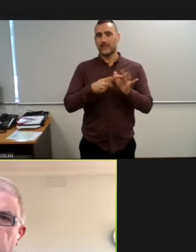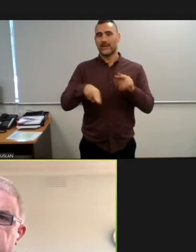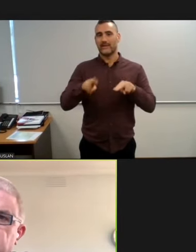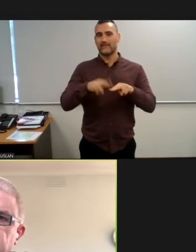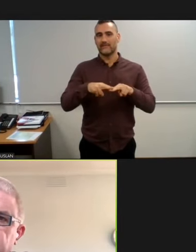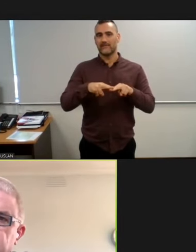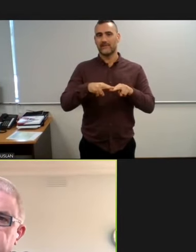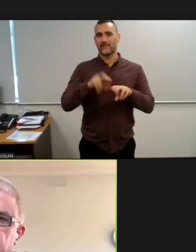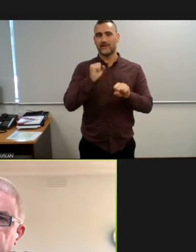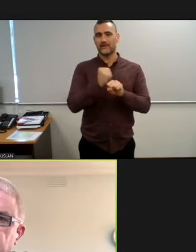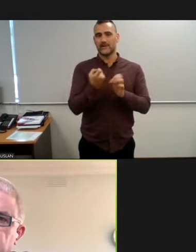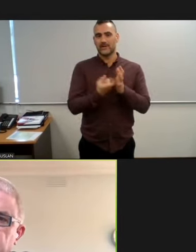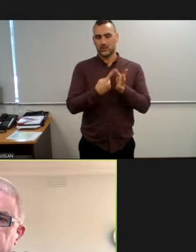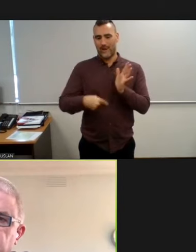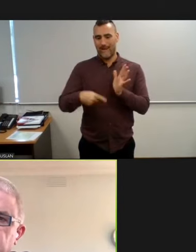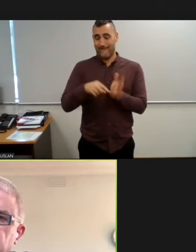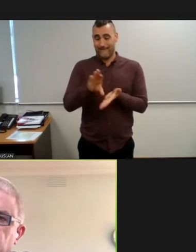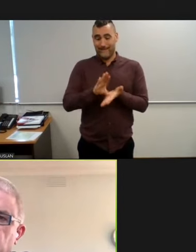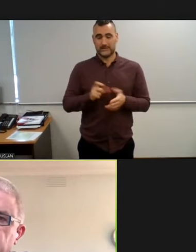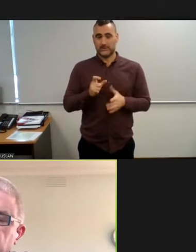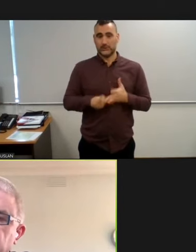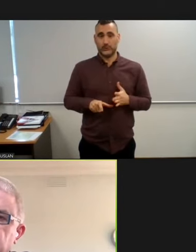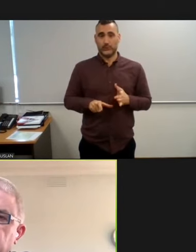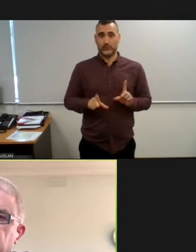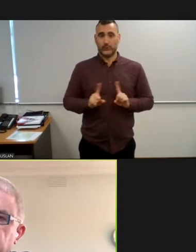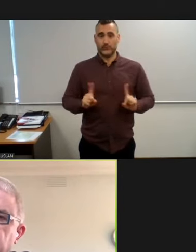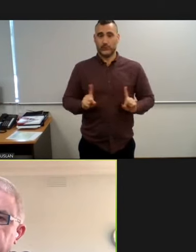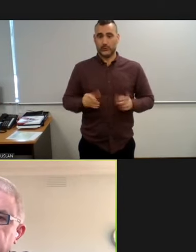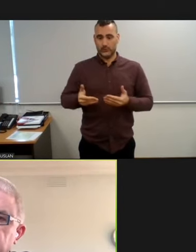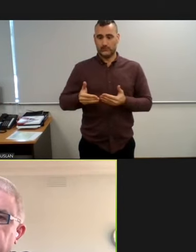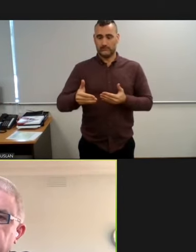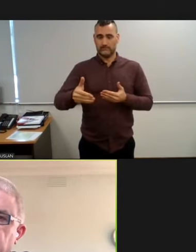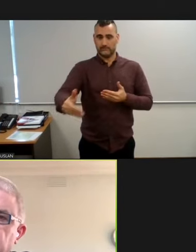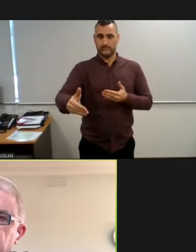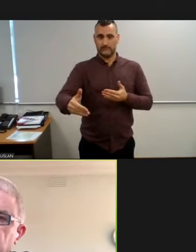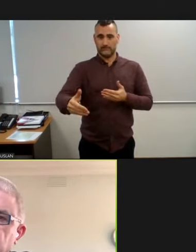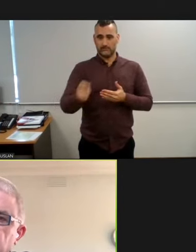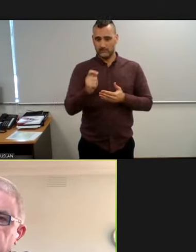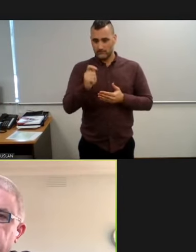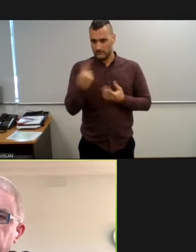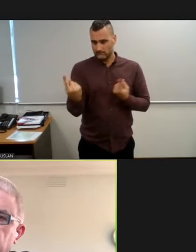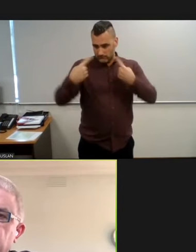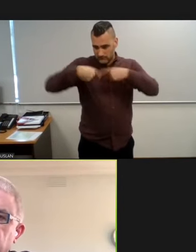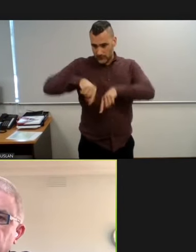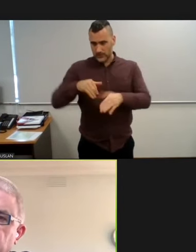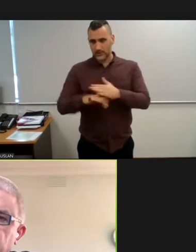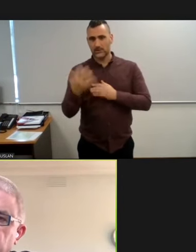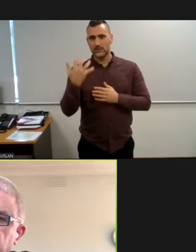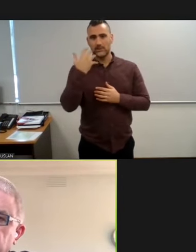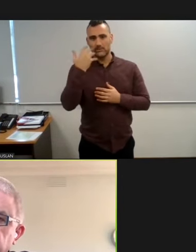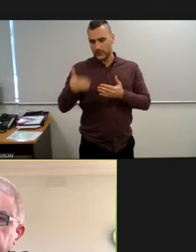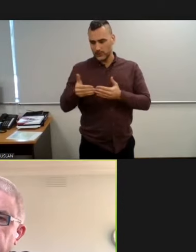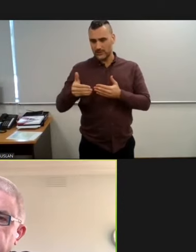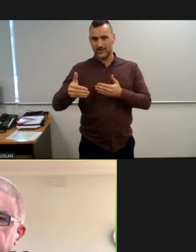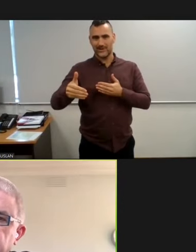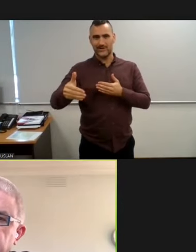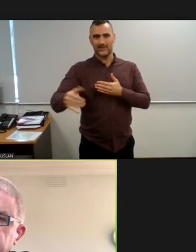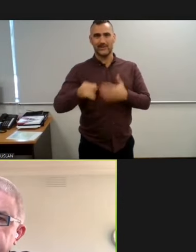things that have gone in the last little while that we'll need to work out how to manage through the rest of 2020.